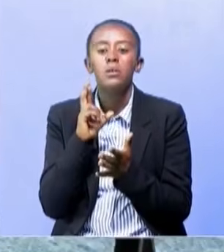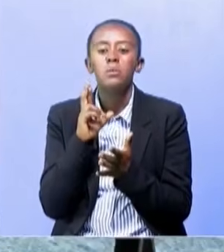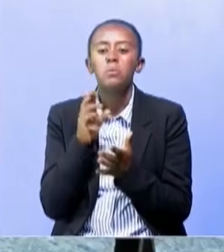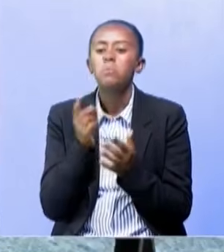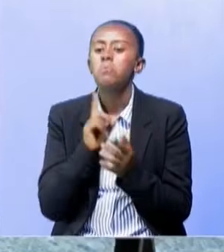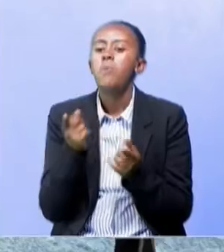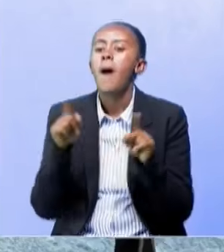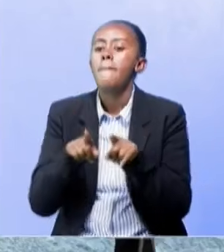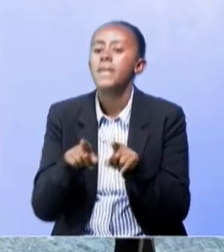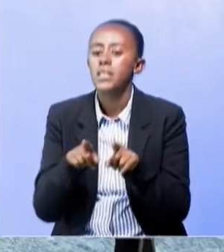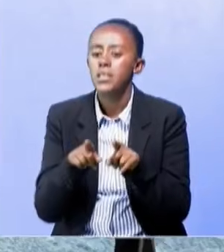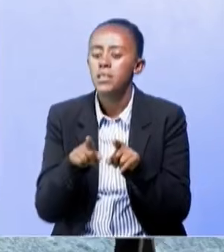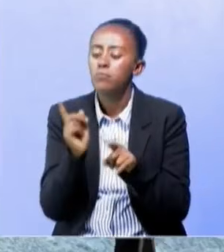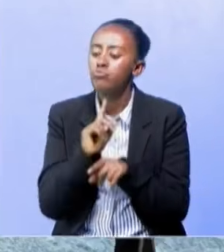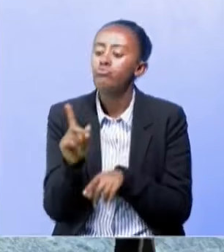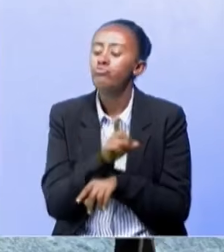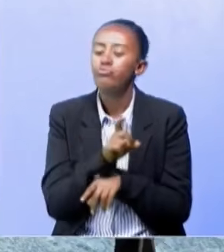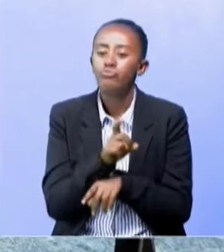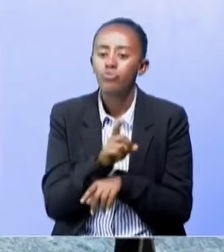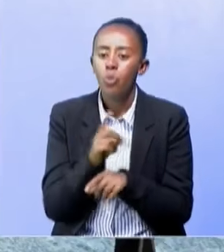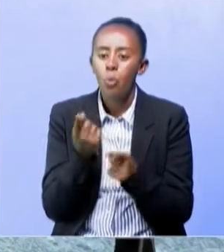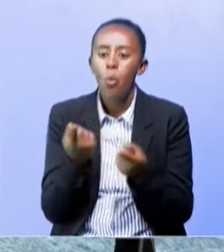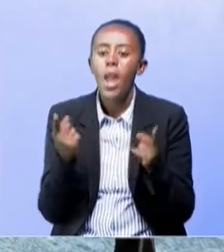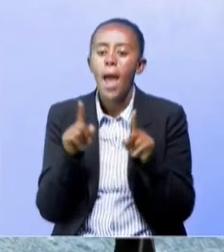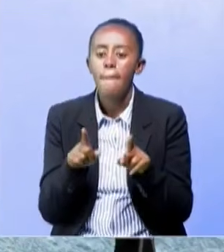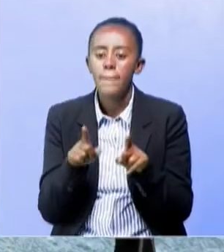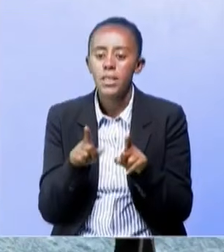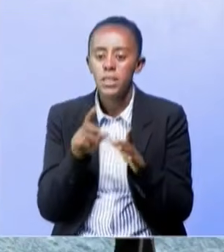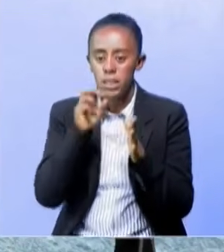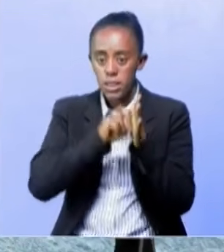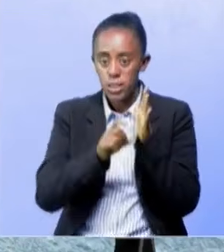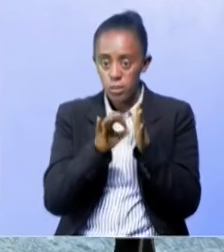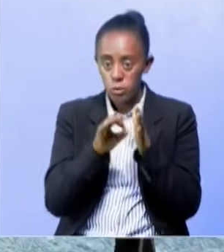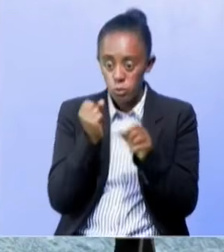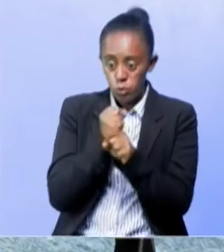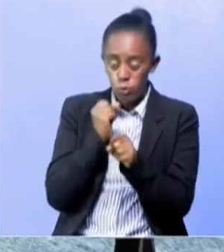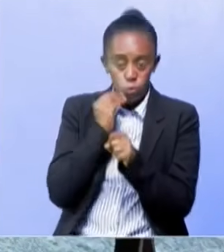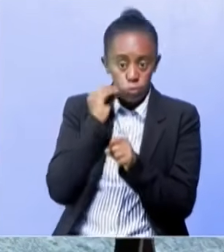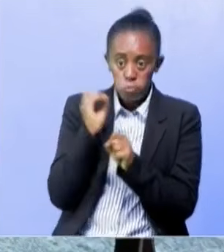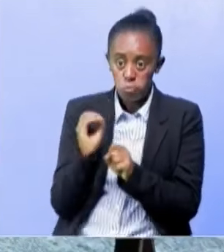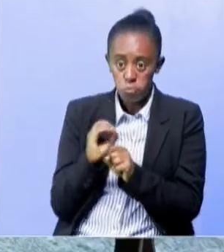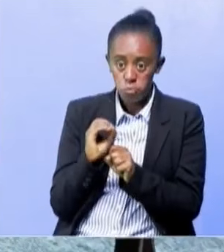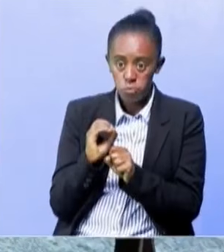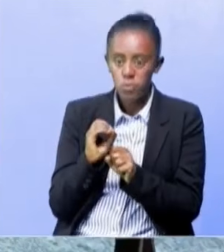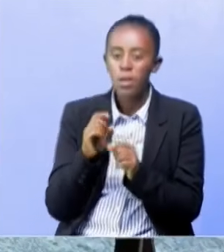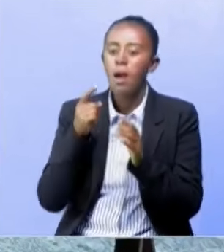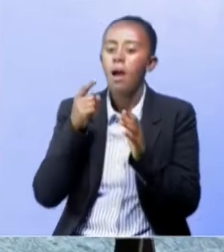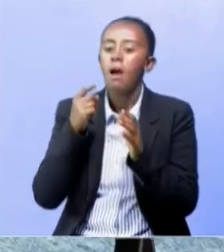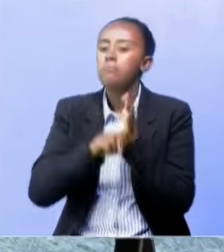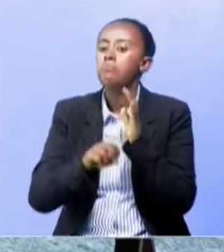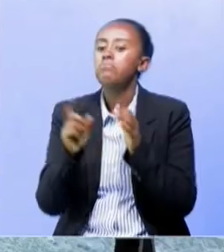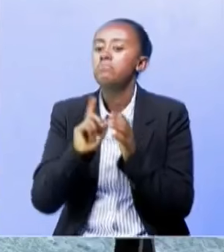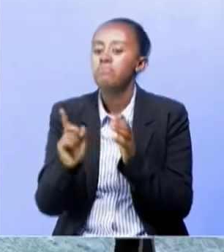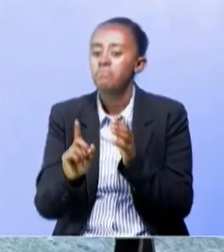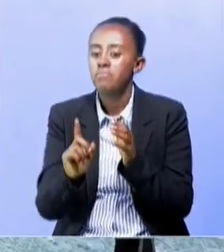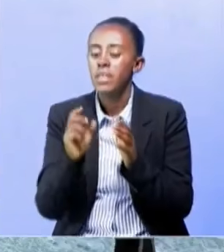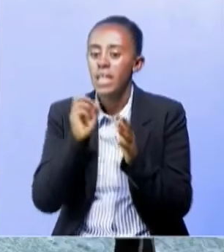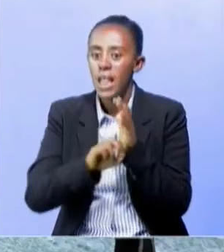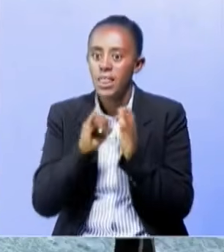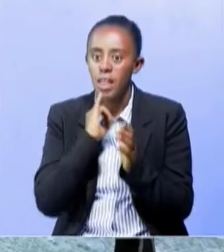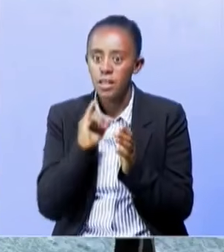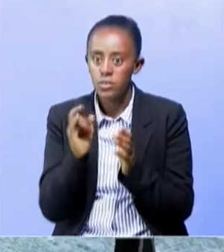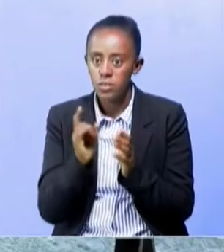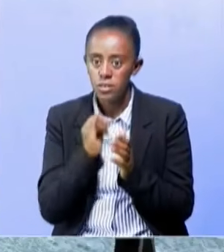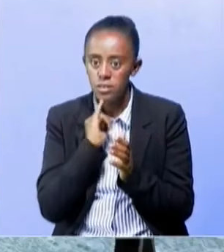then? What happened? What are the results of this sentence or this event? The result is that